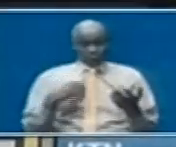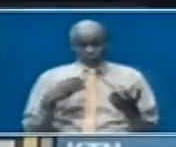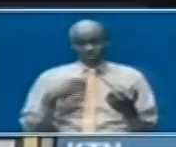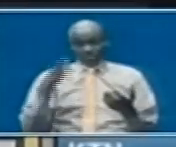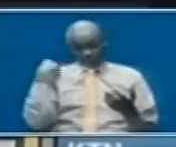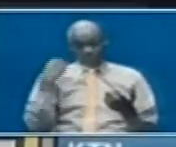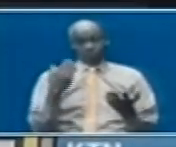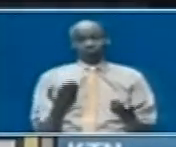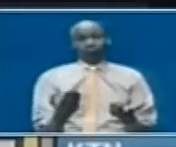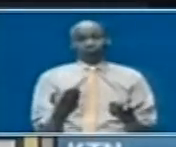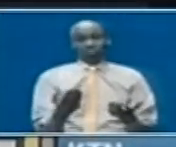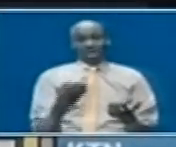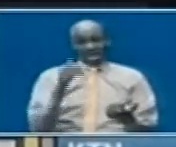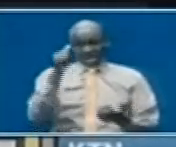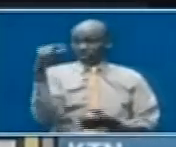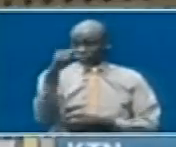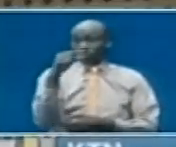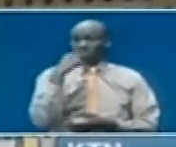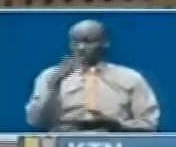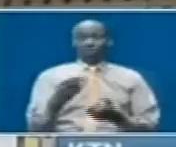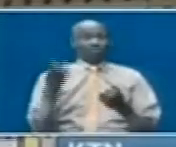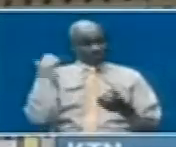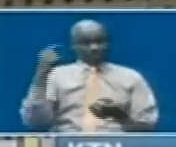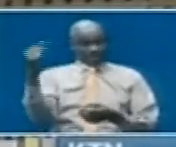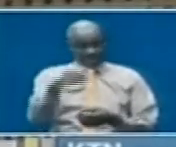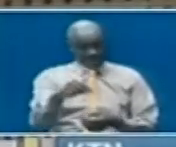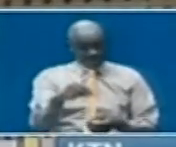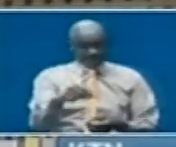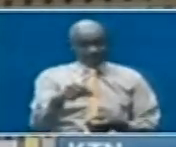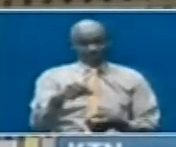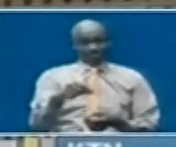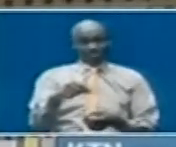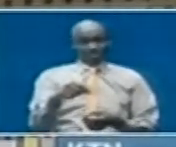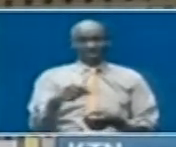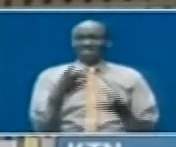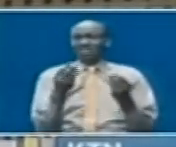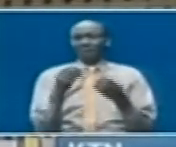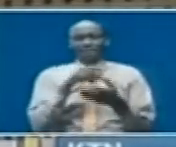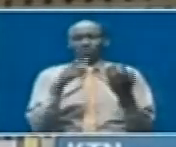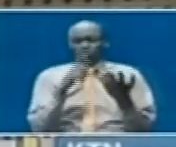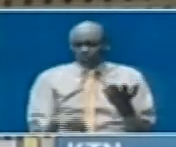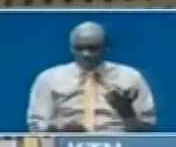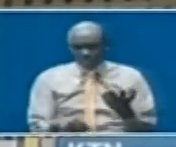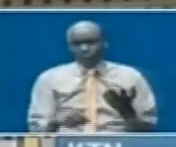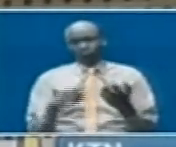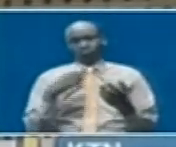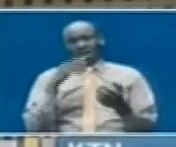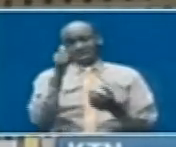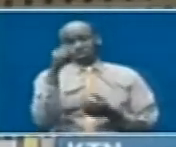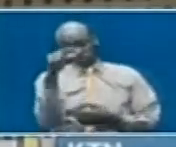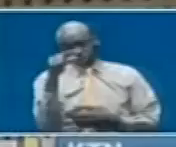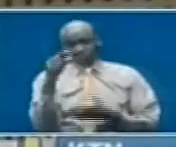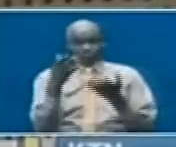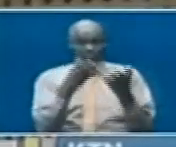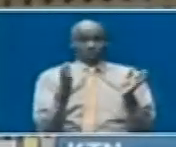conference, where Attorney General Githu Muigai appeared. It was very simply a back and forth between Attorney General Githu